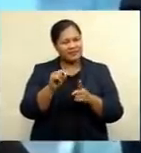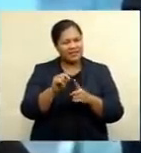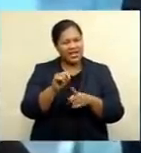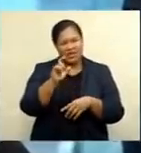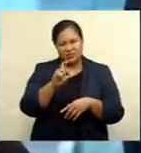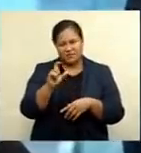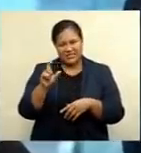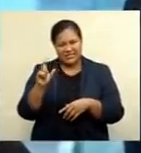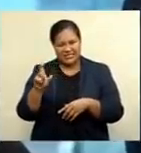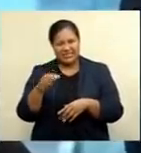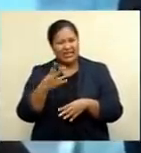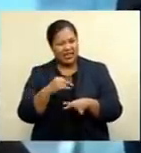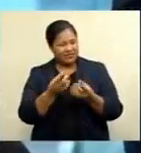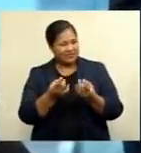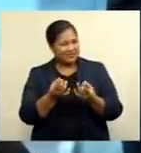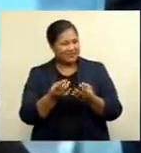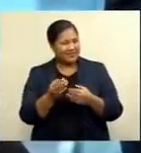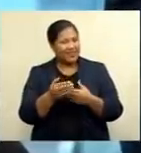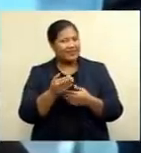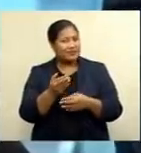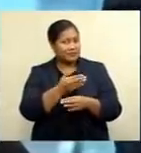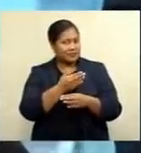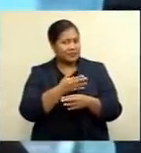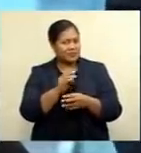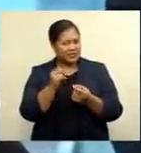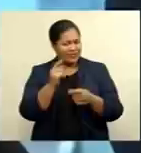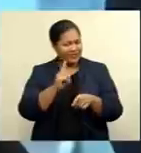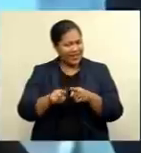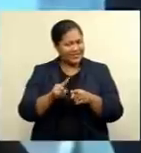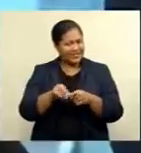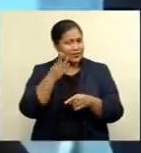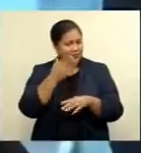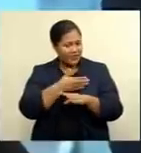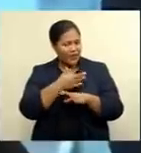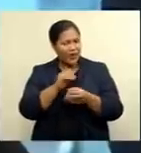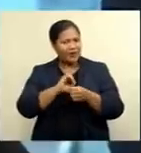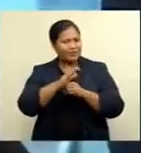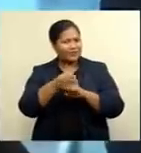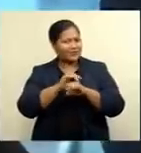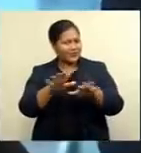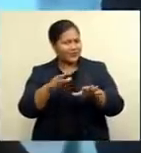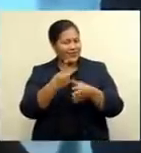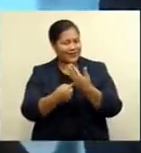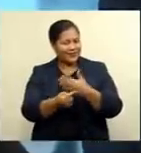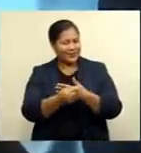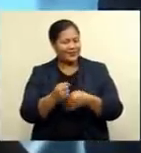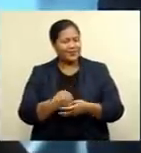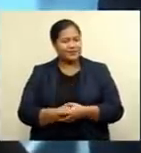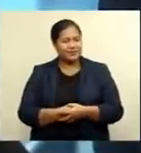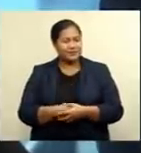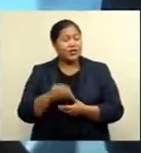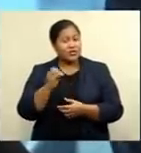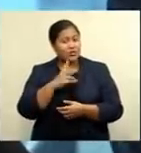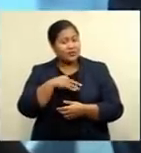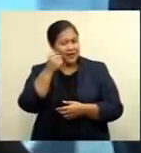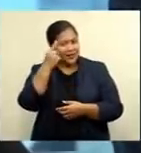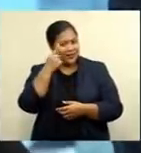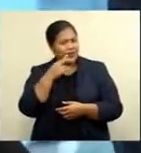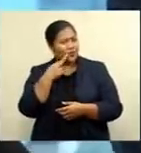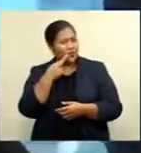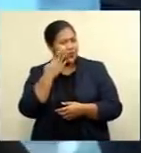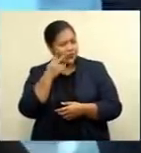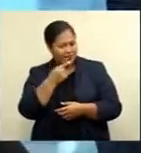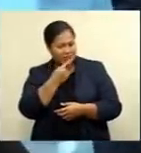of schedule during the early stages of this dreadful outbreak. And I understand, or I'm told, that it